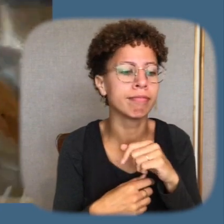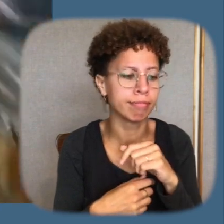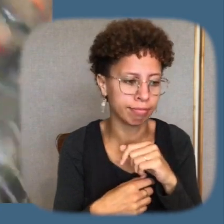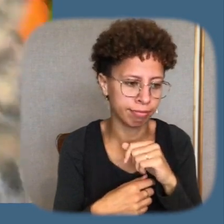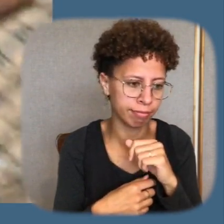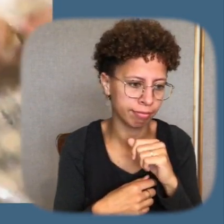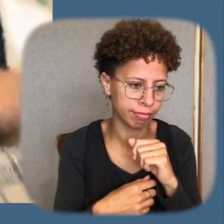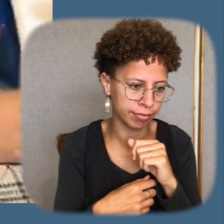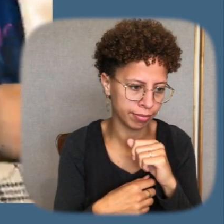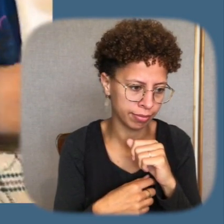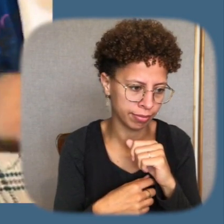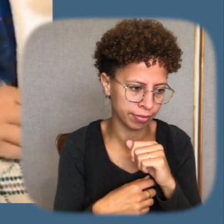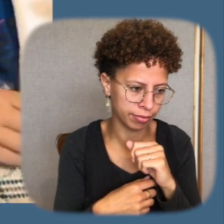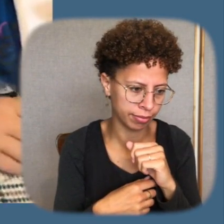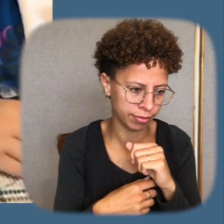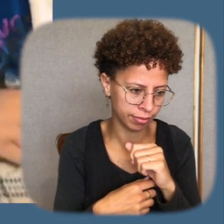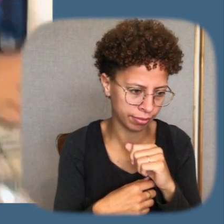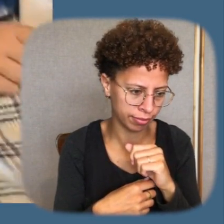the,